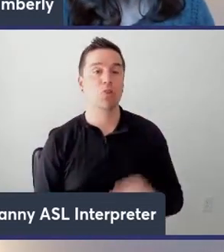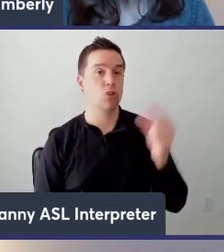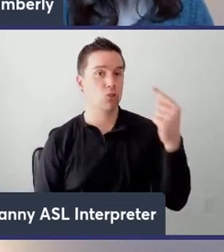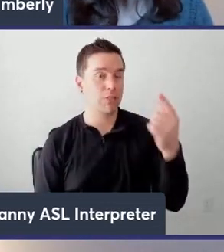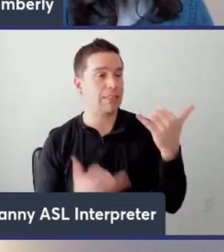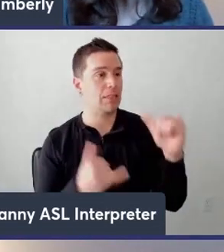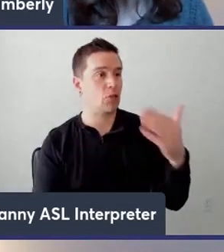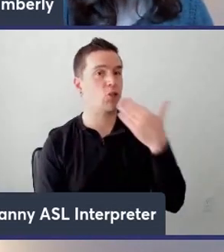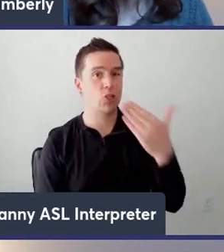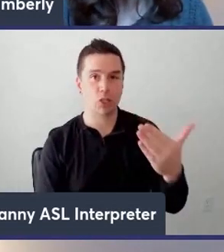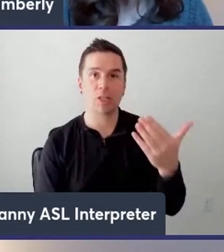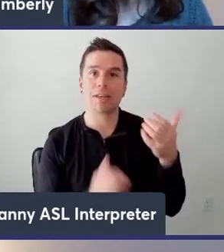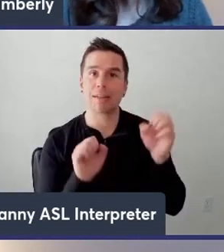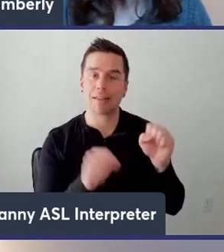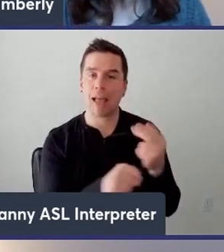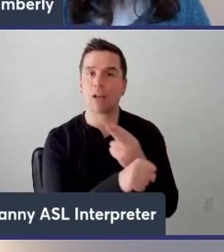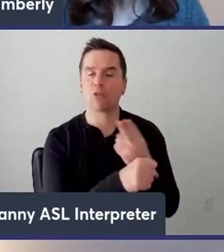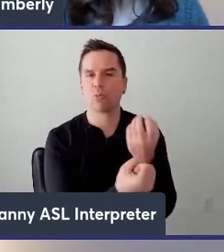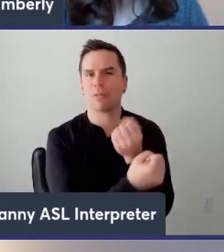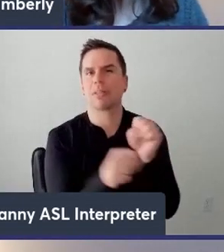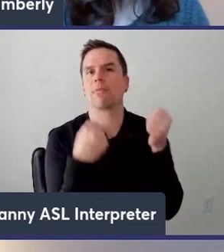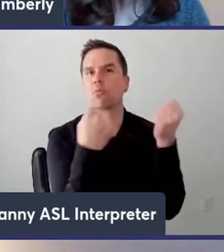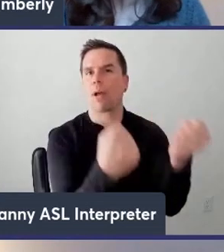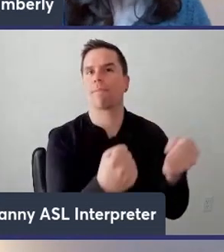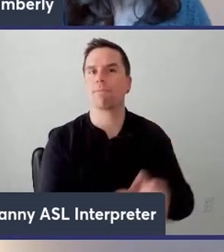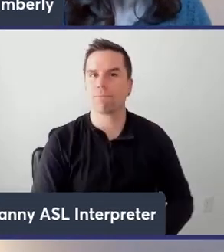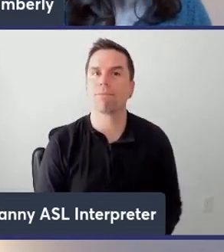and they're going to be safe to drive on.